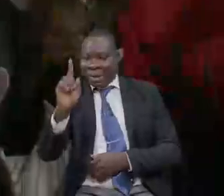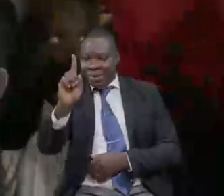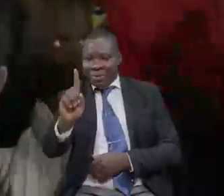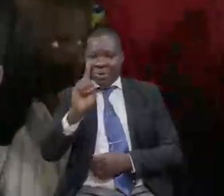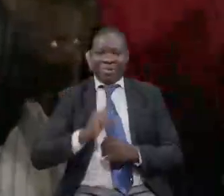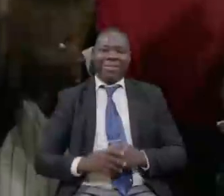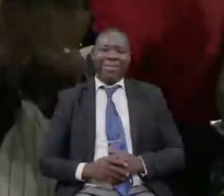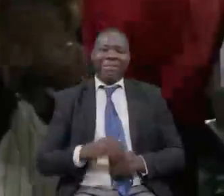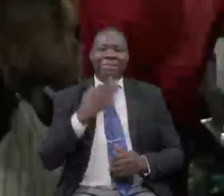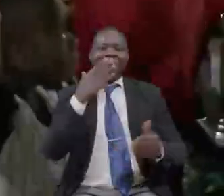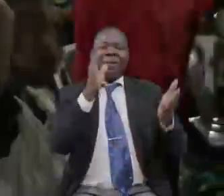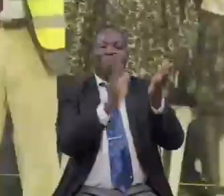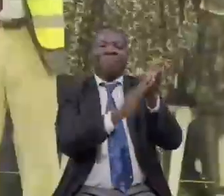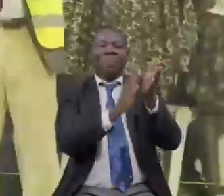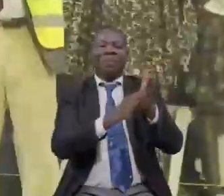Grace for you today.